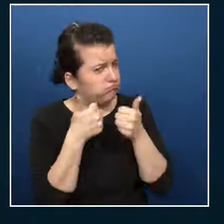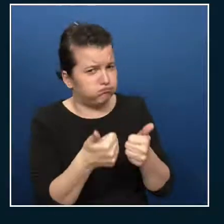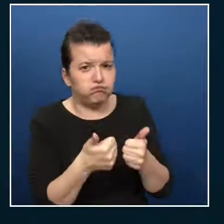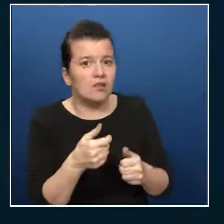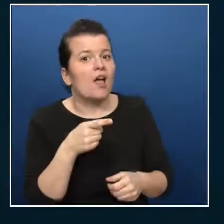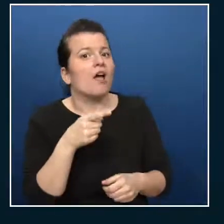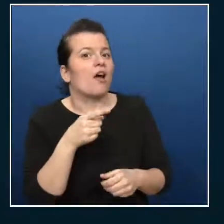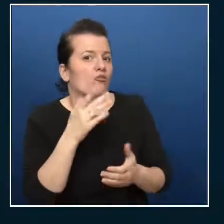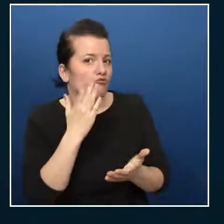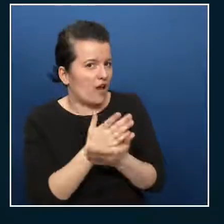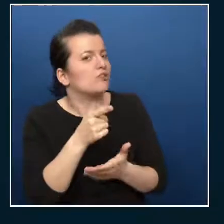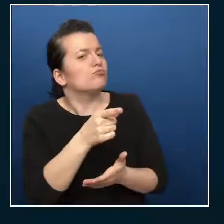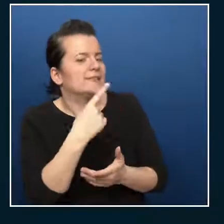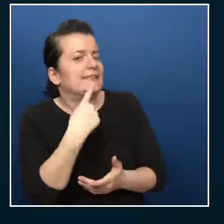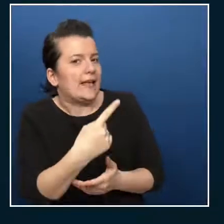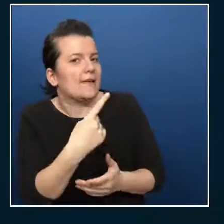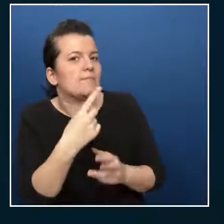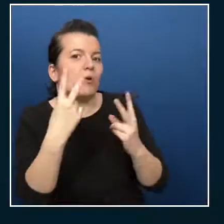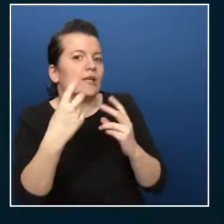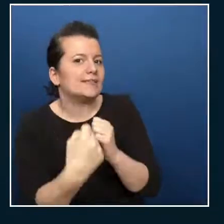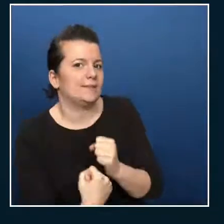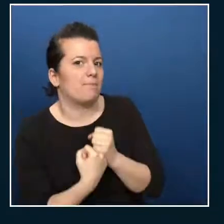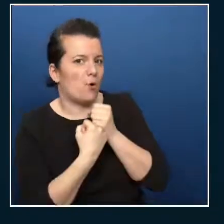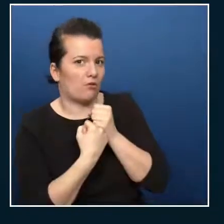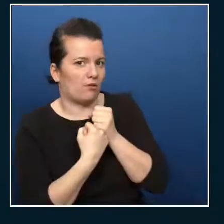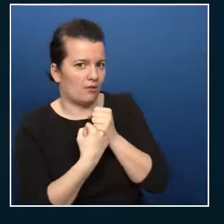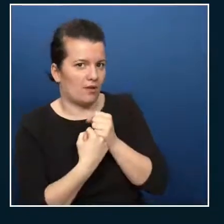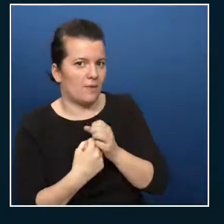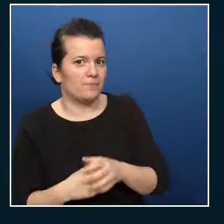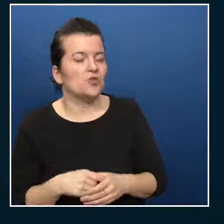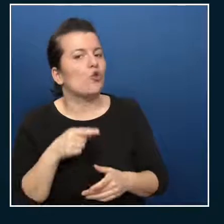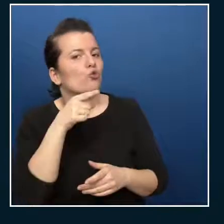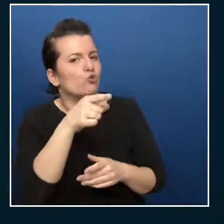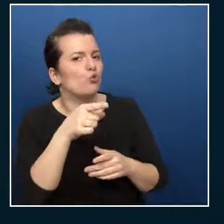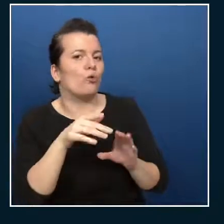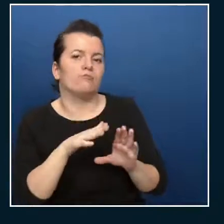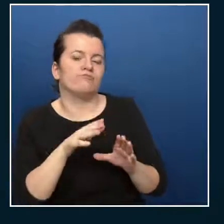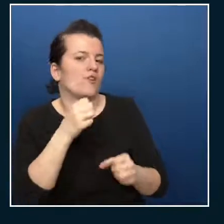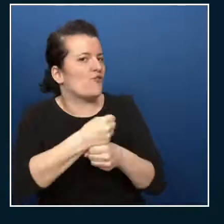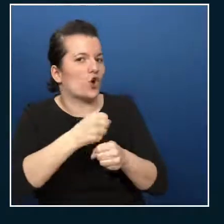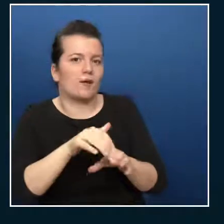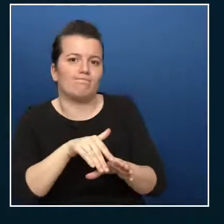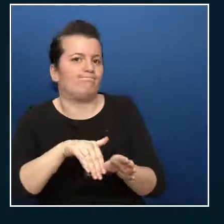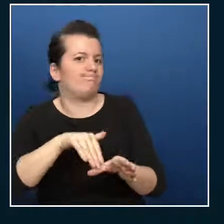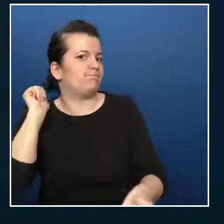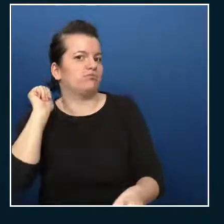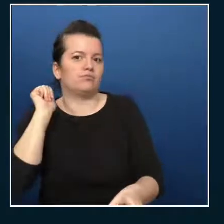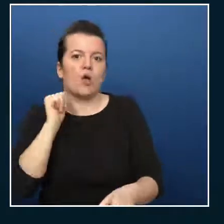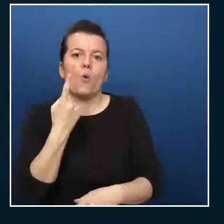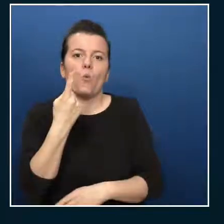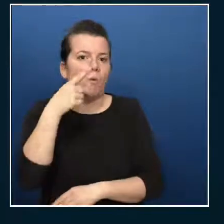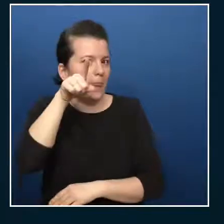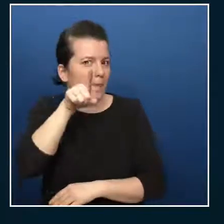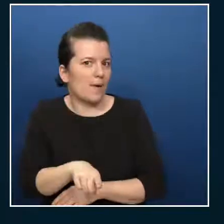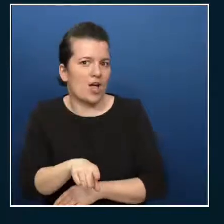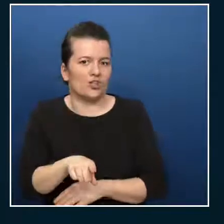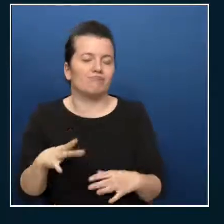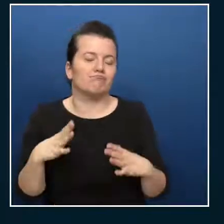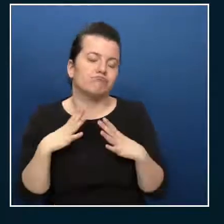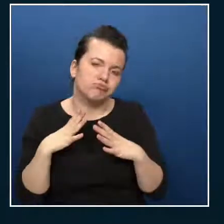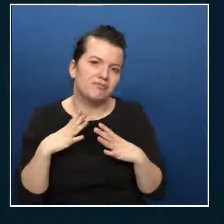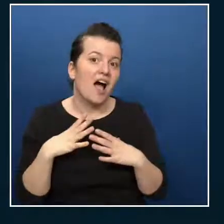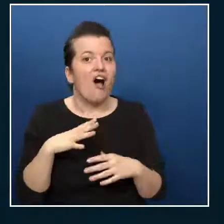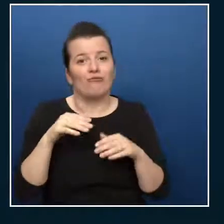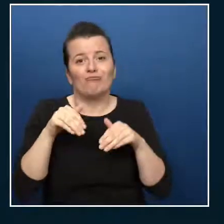support. So after your break, you took a 1 month break. Nice picture of your dog, by the way.